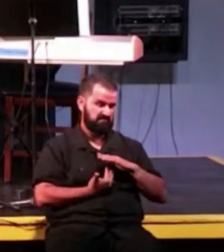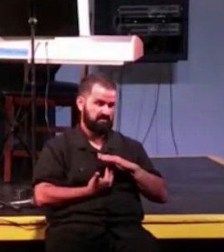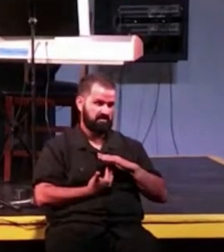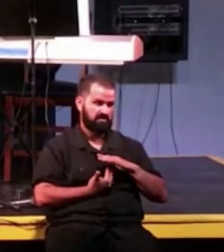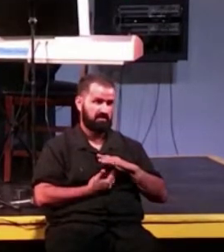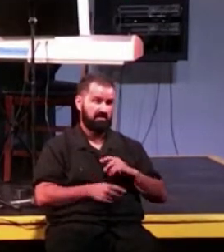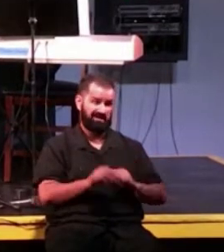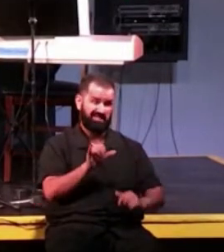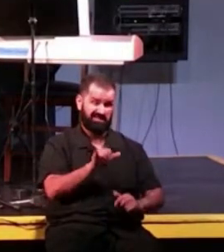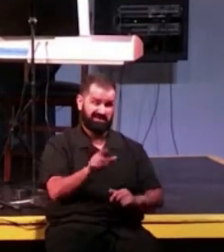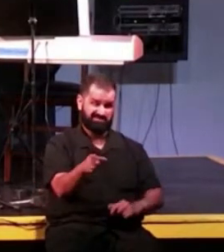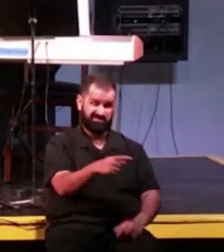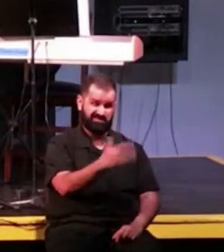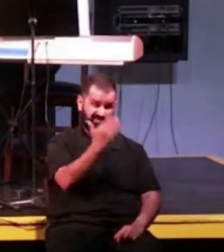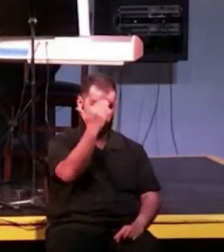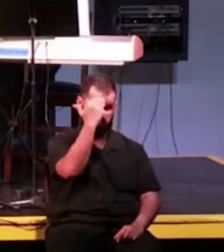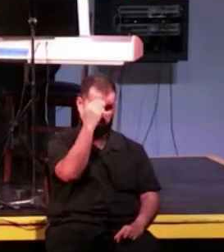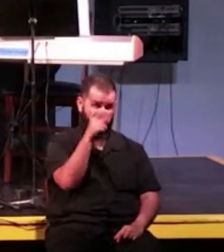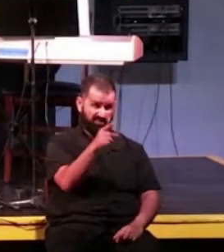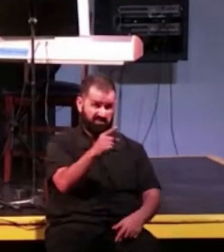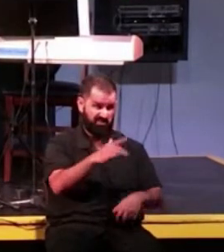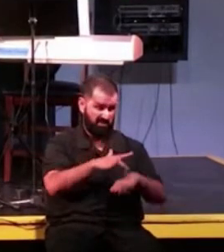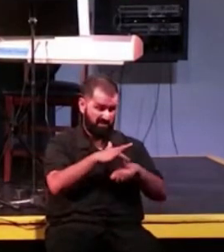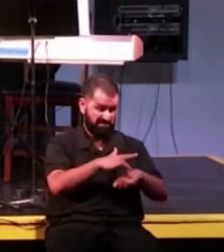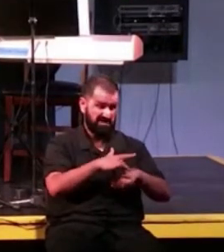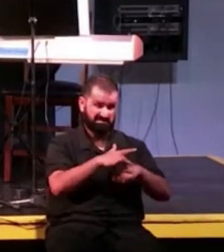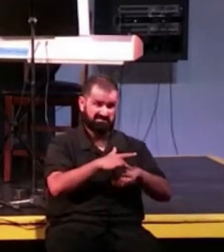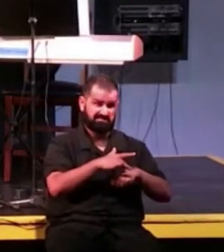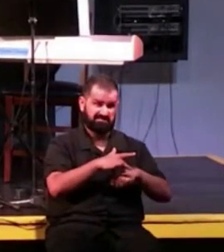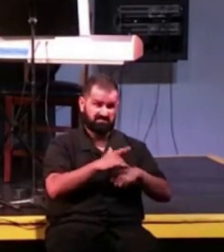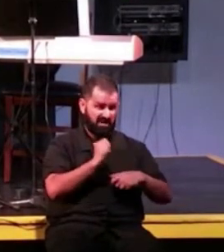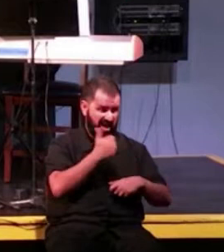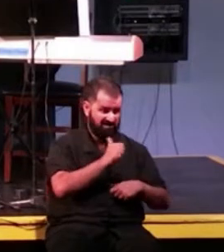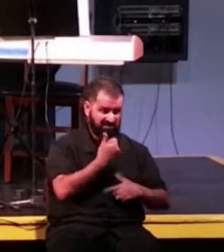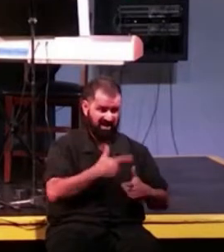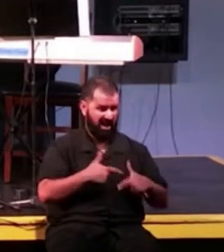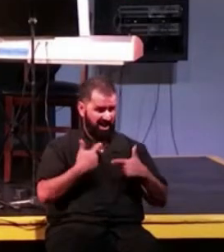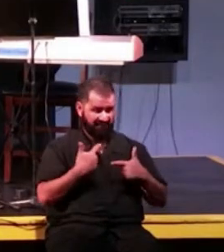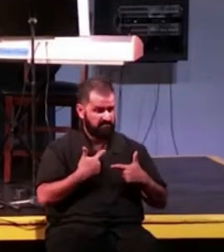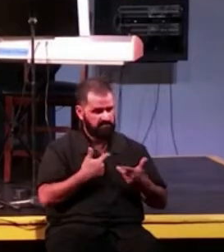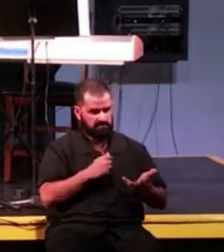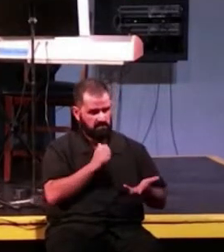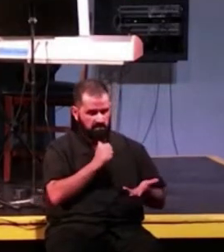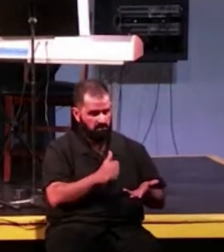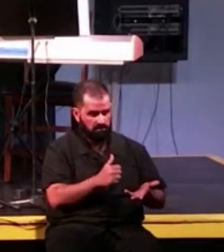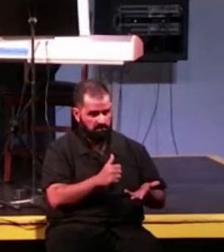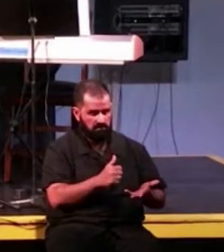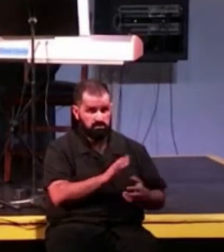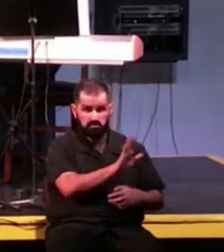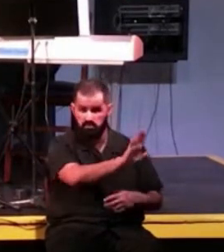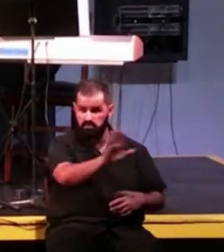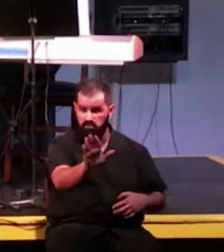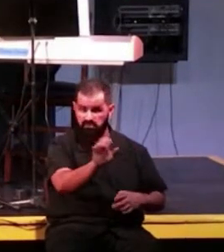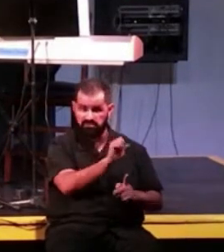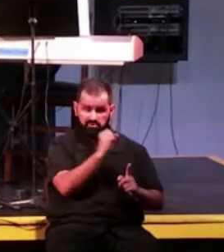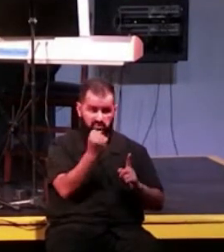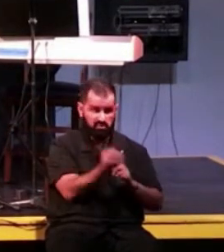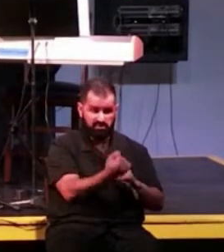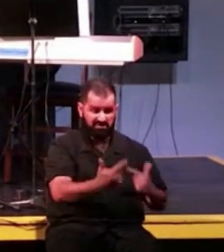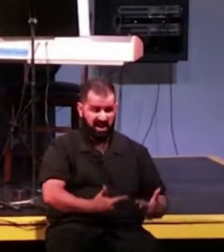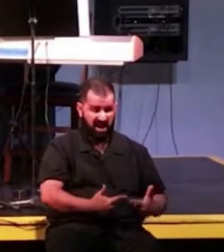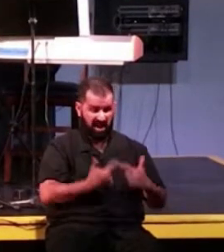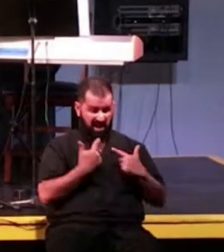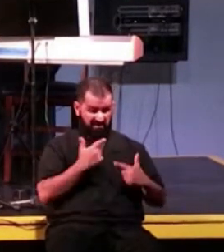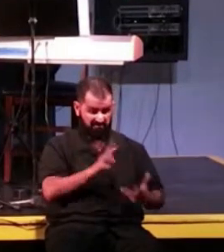That's how you know you're obsessed with this everyday life that you shouldn't be. Because your situation in life matches